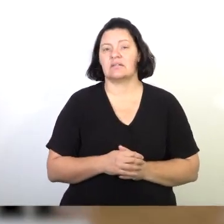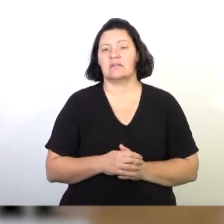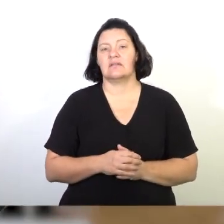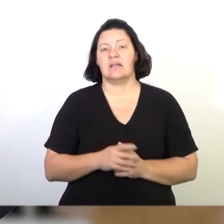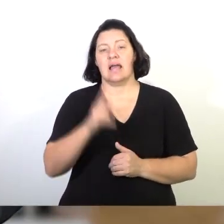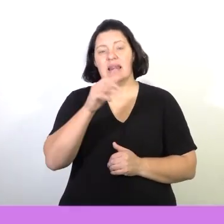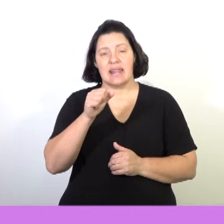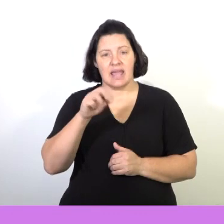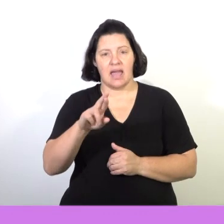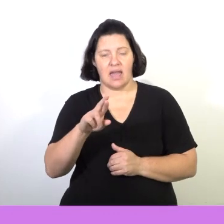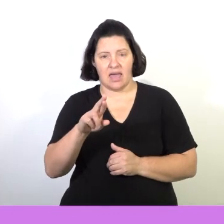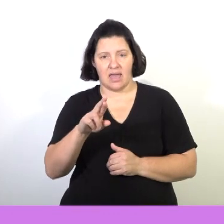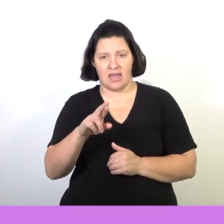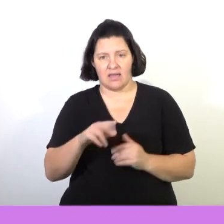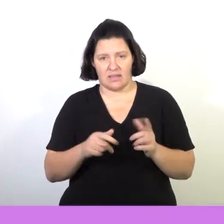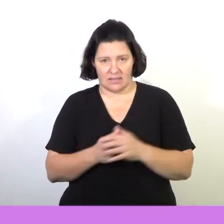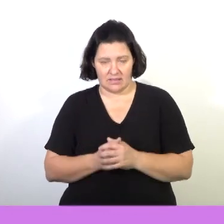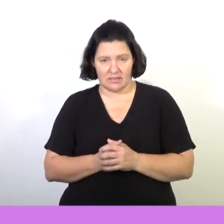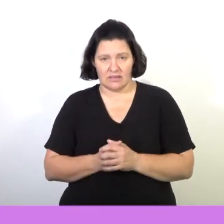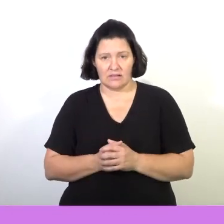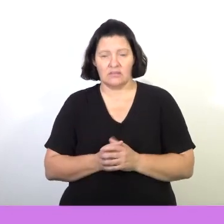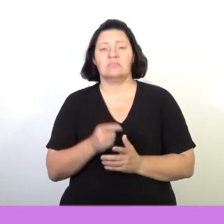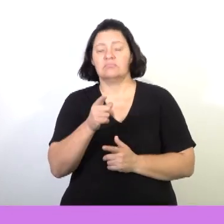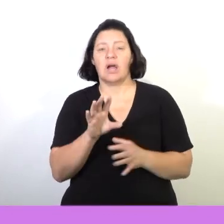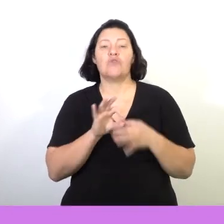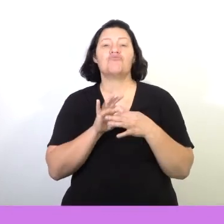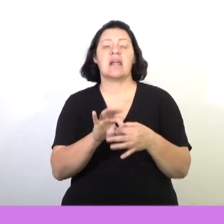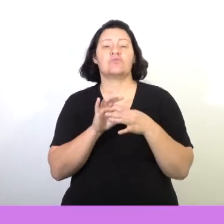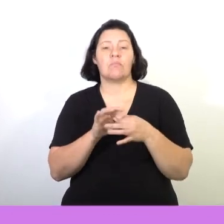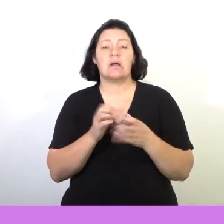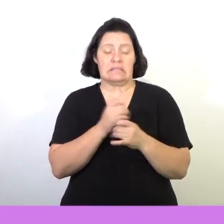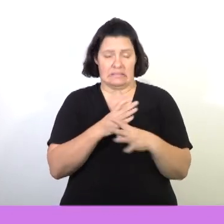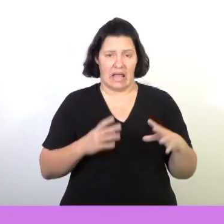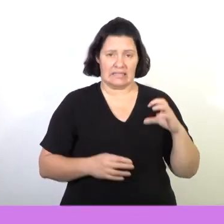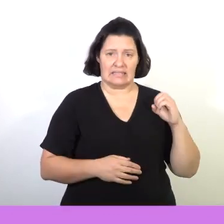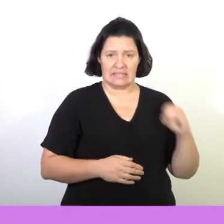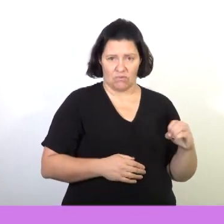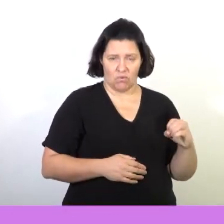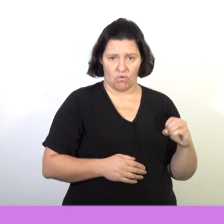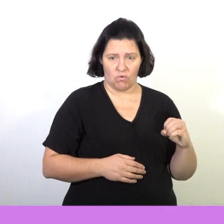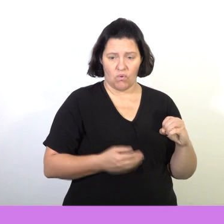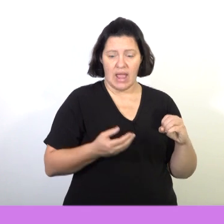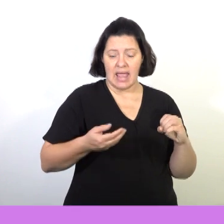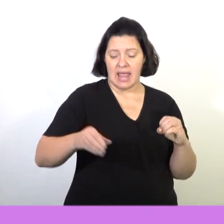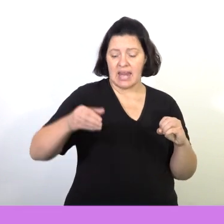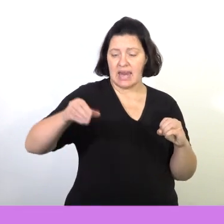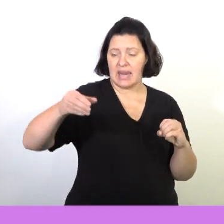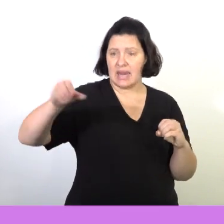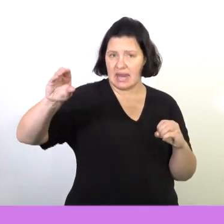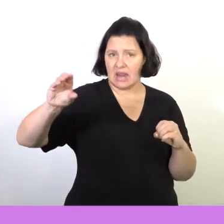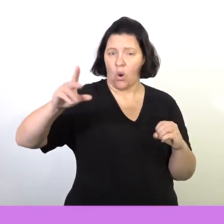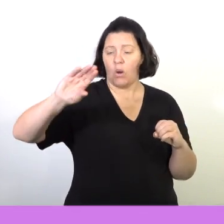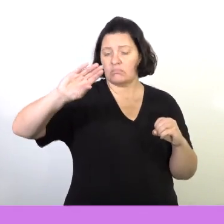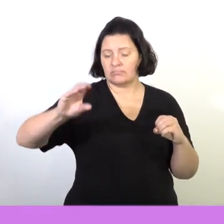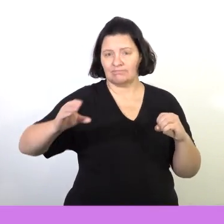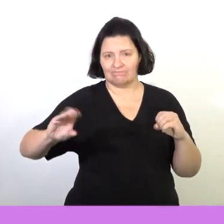linear graph. For a linear graph, the relationship starts at 0 and increases or decreases at